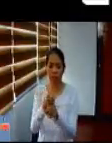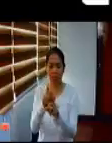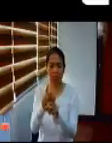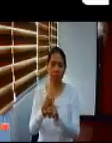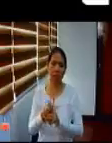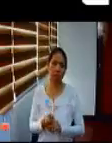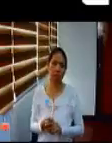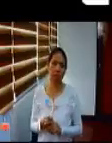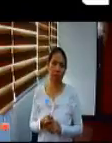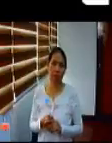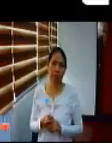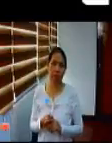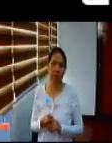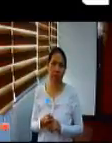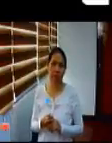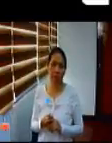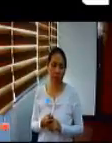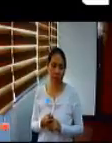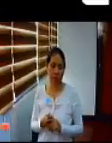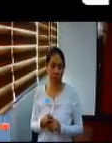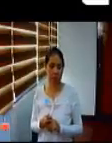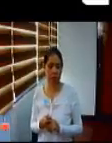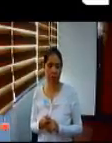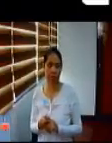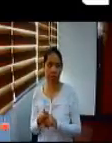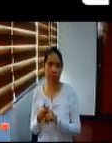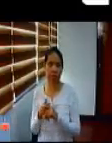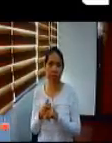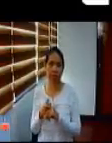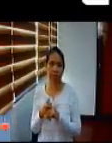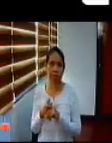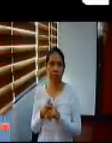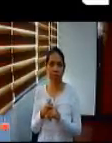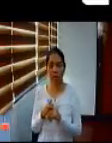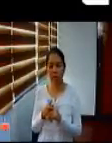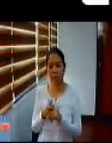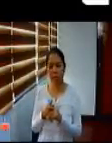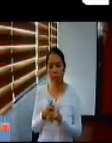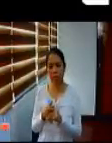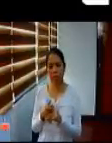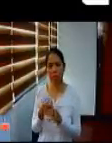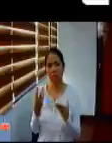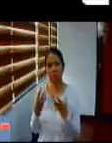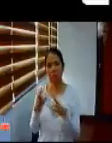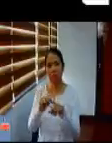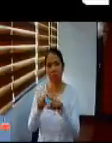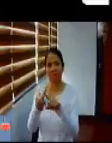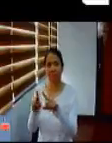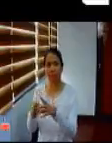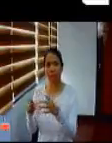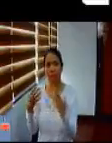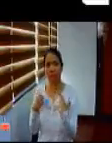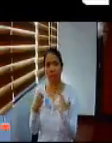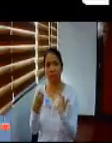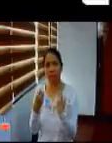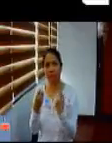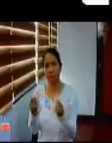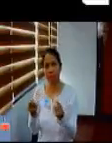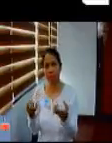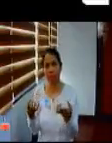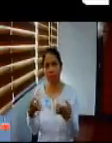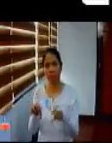events. On ambient temperatures and precipitation, you're going to have more frequent hot days above 35